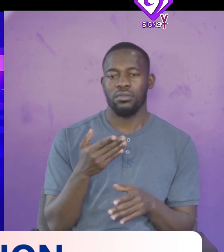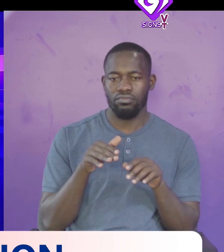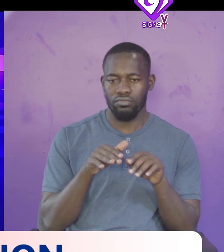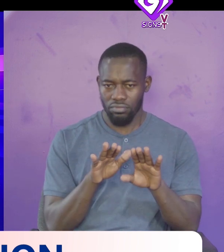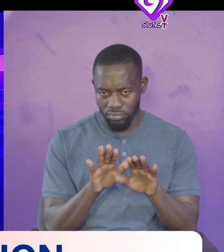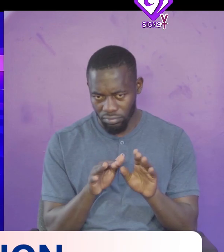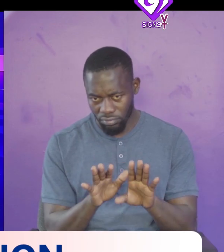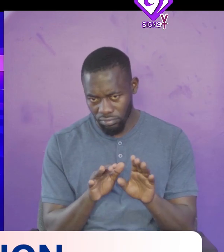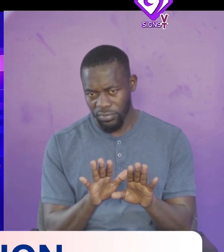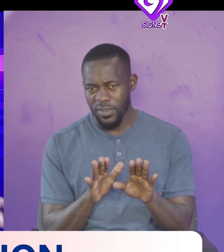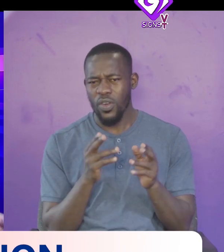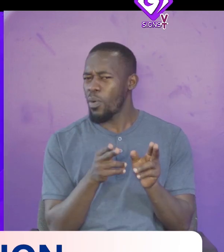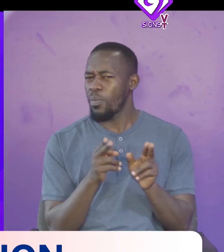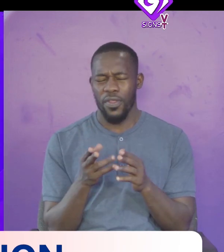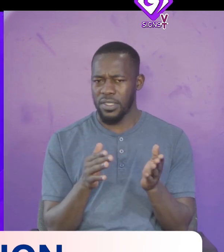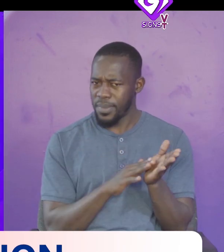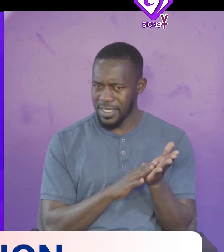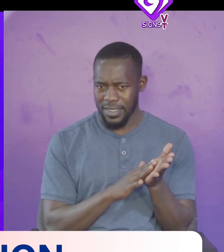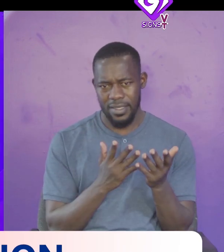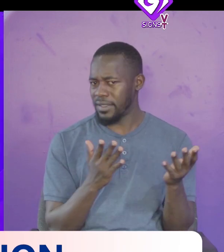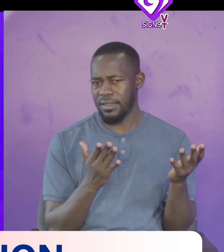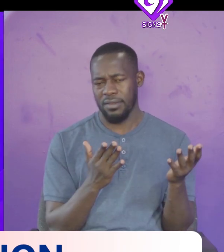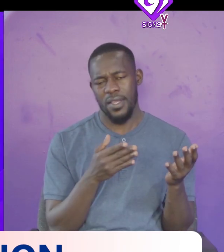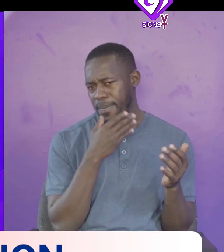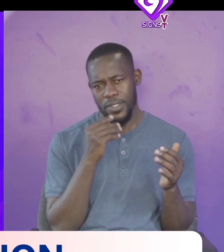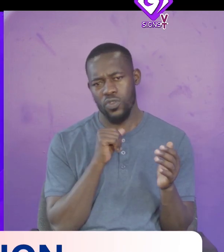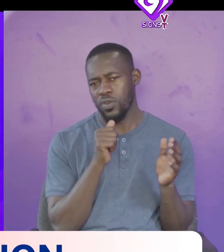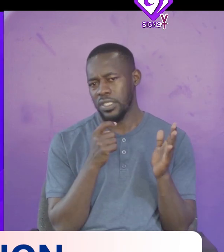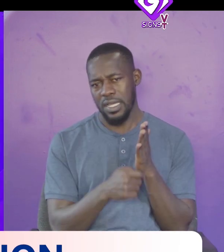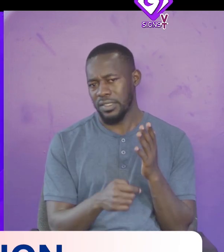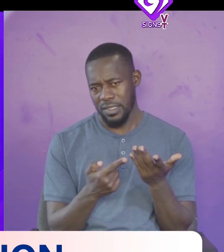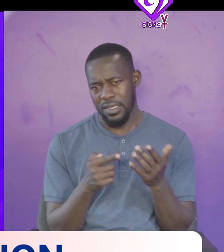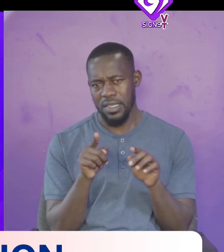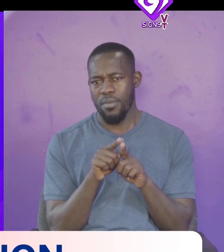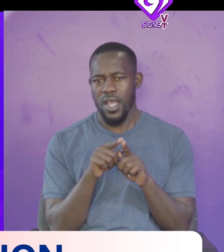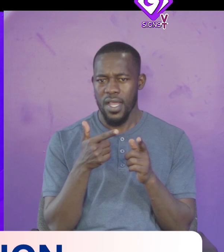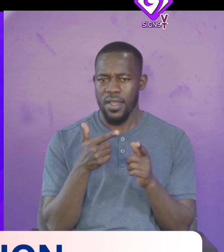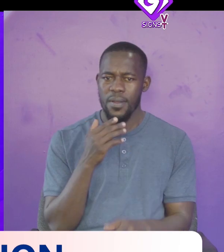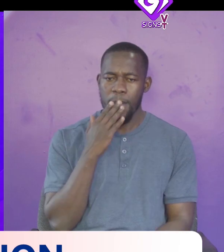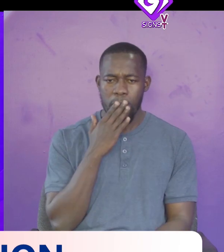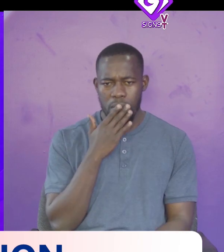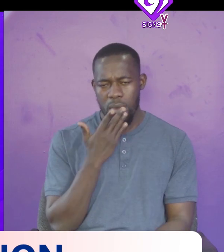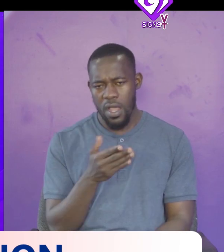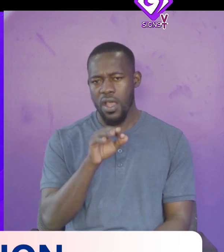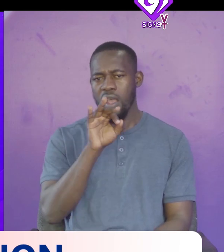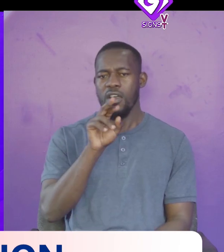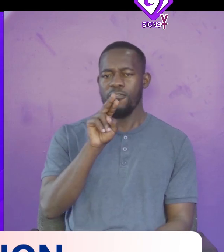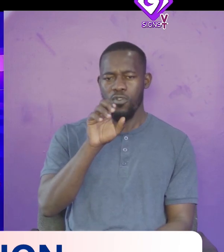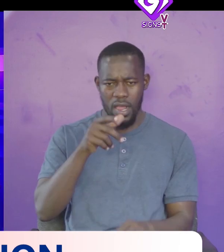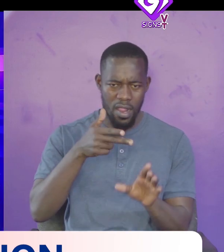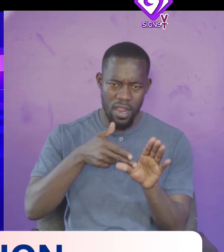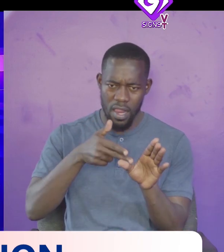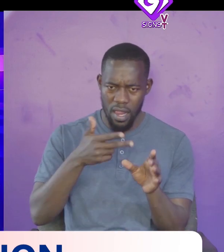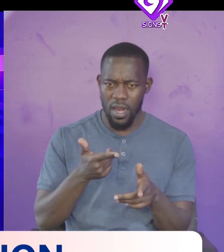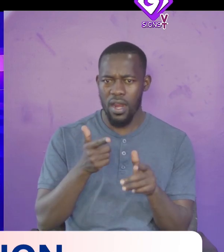things that people interact with. Sanitary pads, things like fuel water. There? Fuel is there, petrokerosene and diesel. We are talking